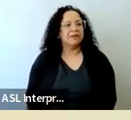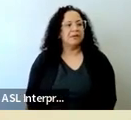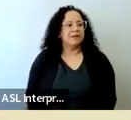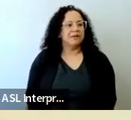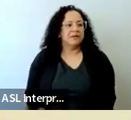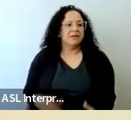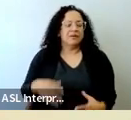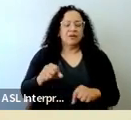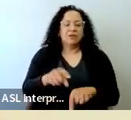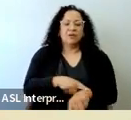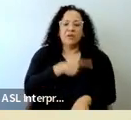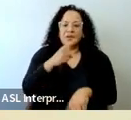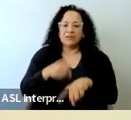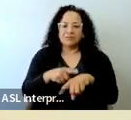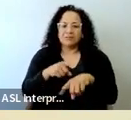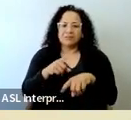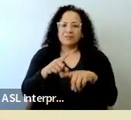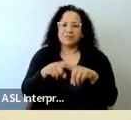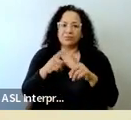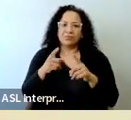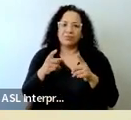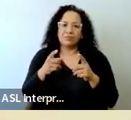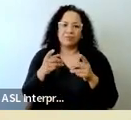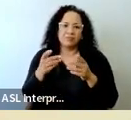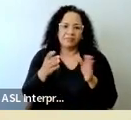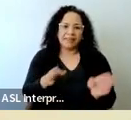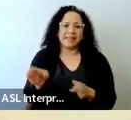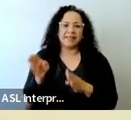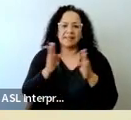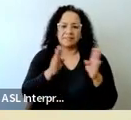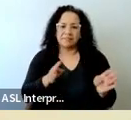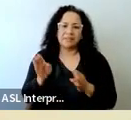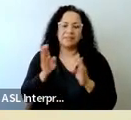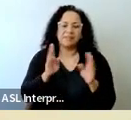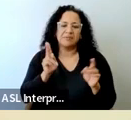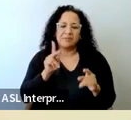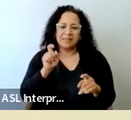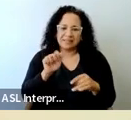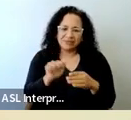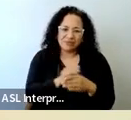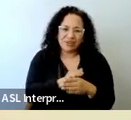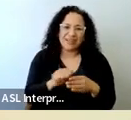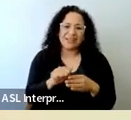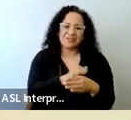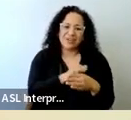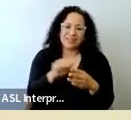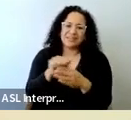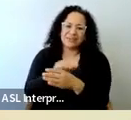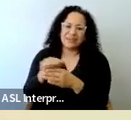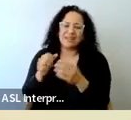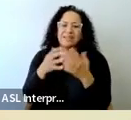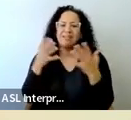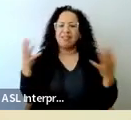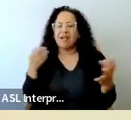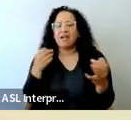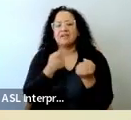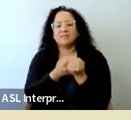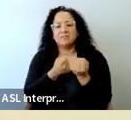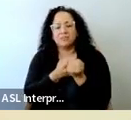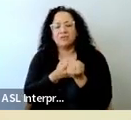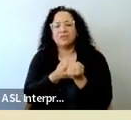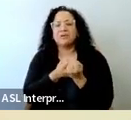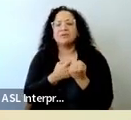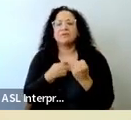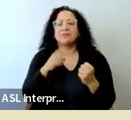It took a lot of time to plan. Lots of time was needed for planning. People need training, lots of training and support.